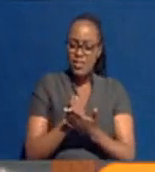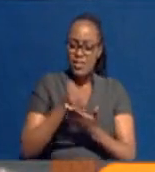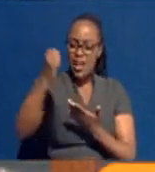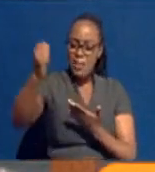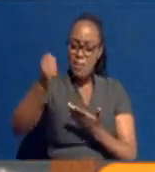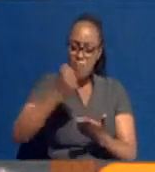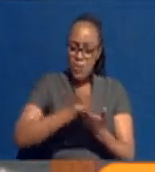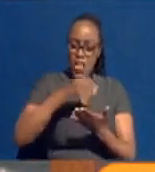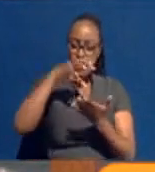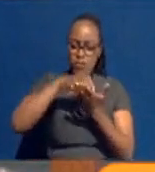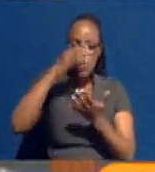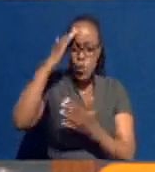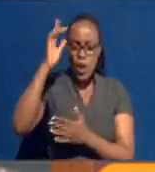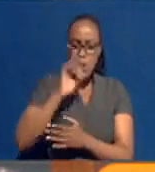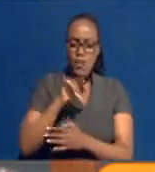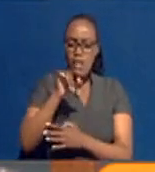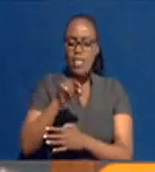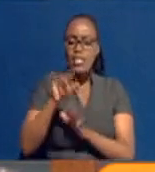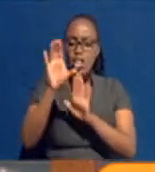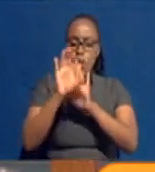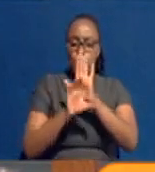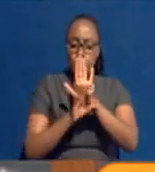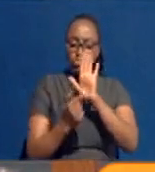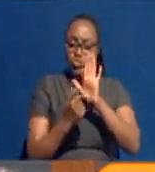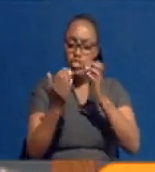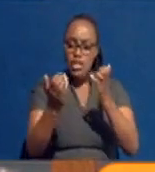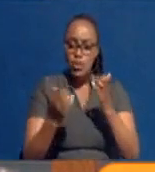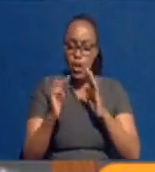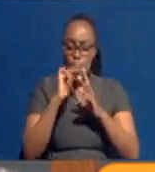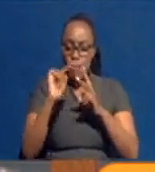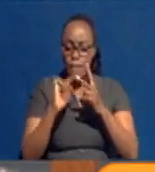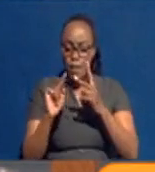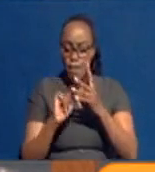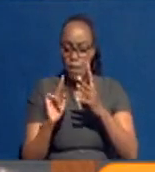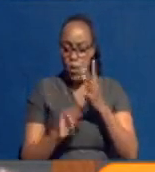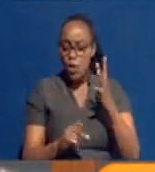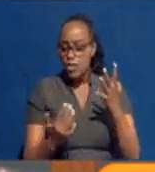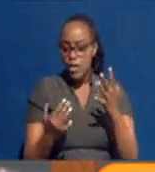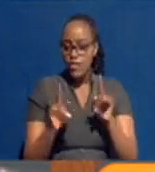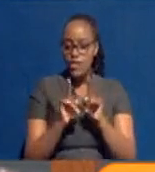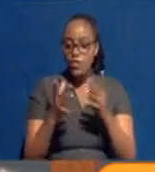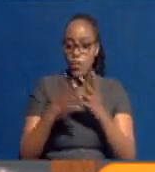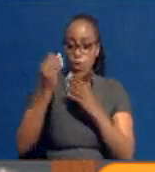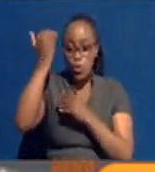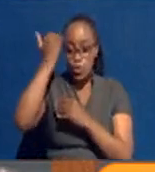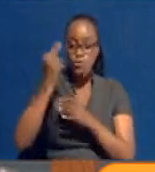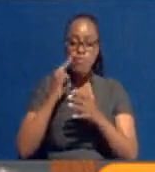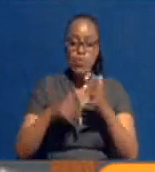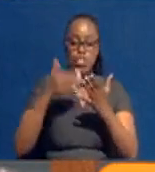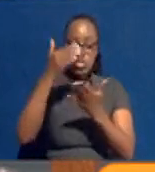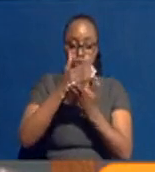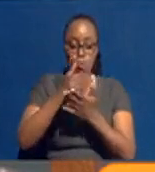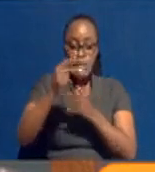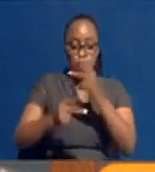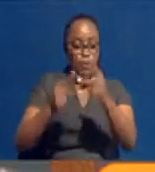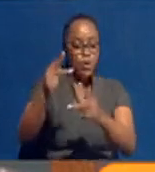appointive, you know this is what the constitution requires. We go to court and the court says, stop this process, which